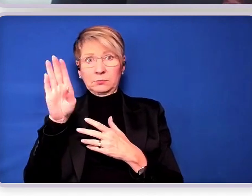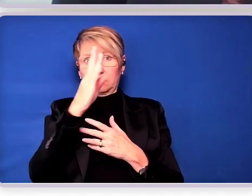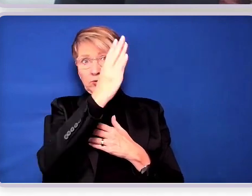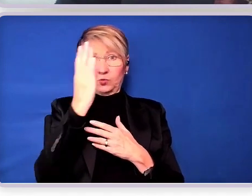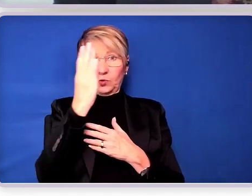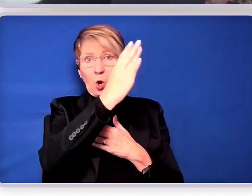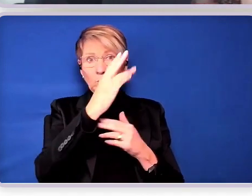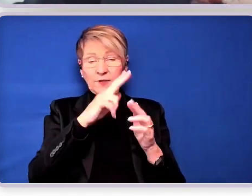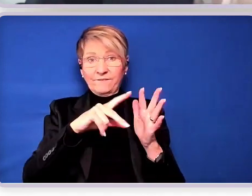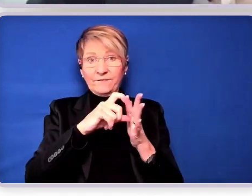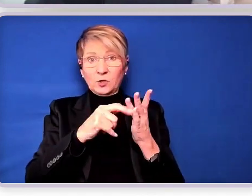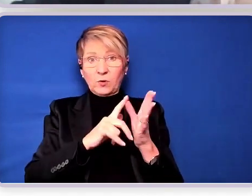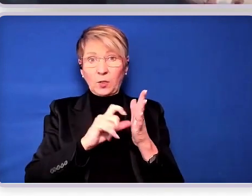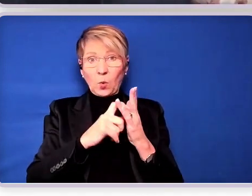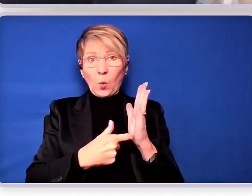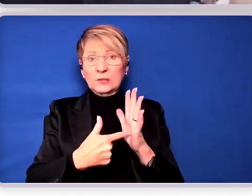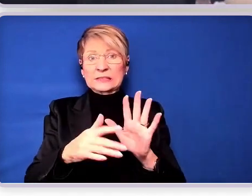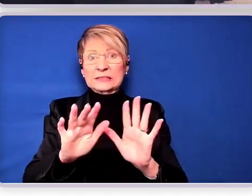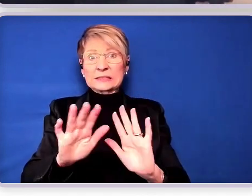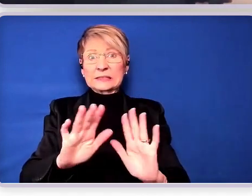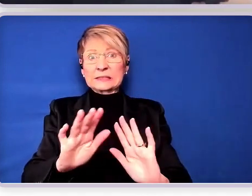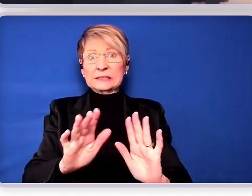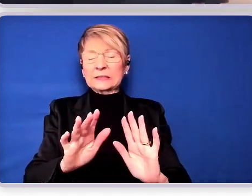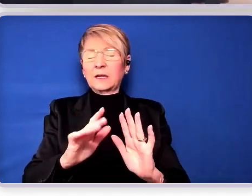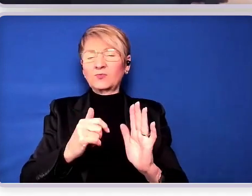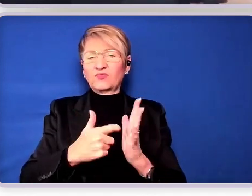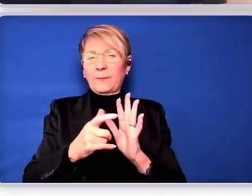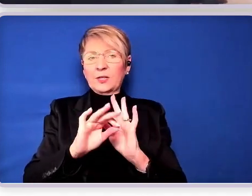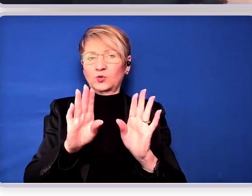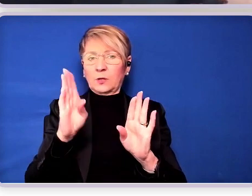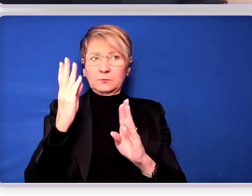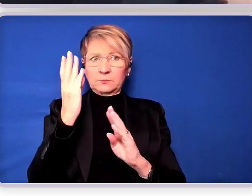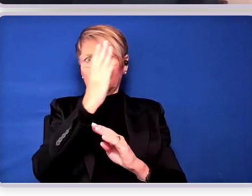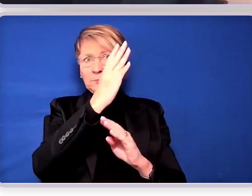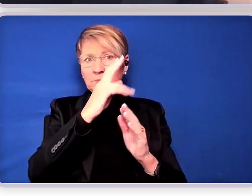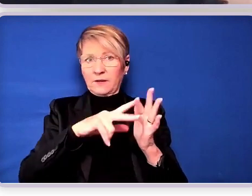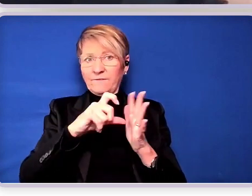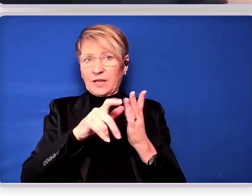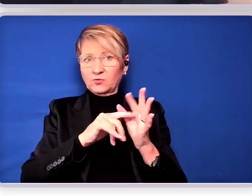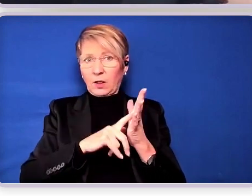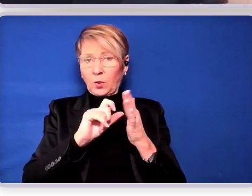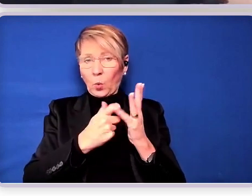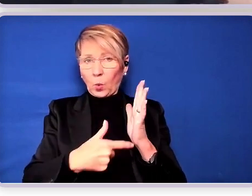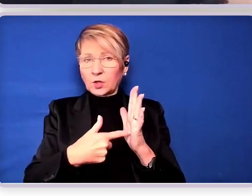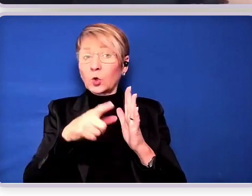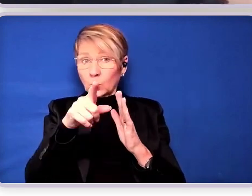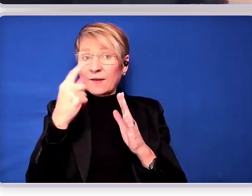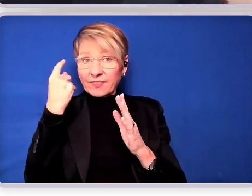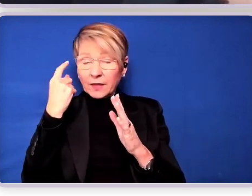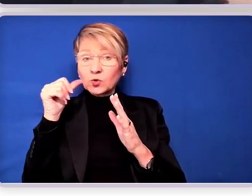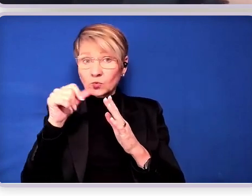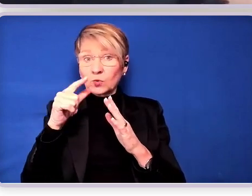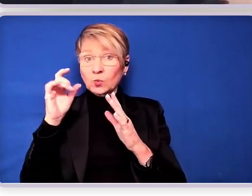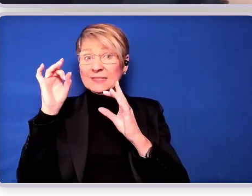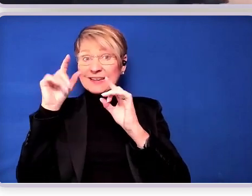recommend you not doing, you sort of need to think, well, should I start at the Australian Human Rights